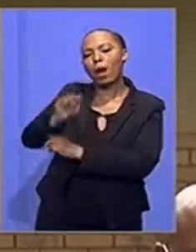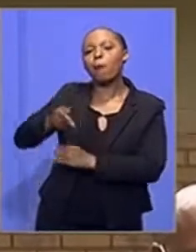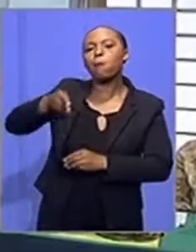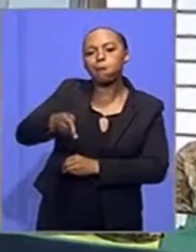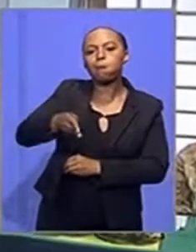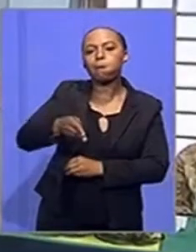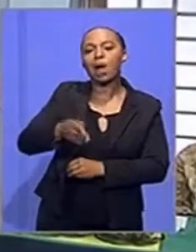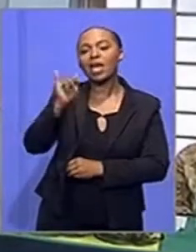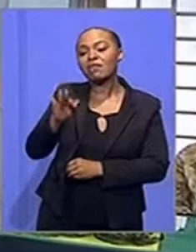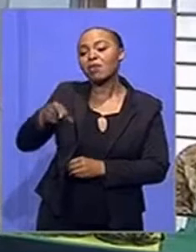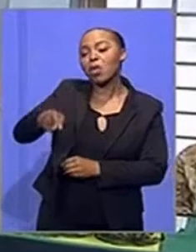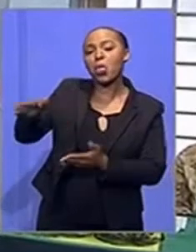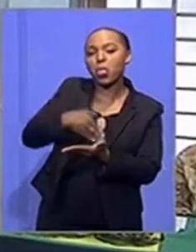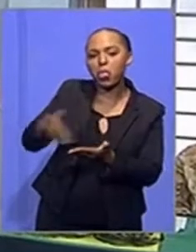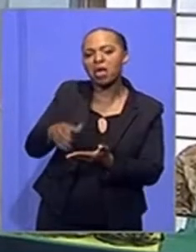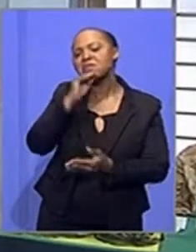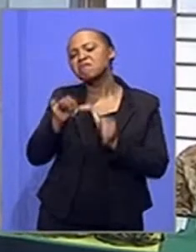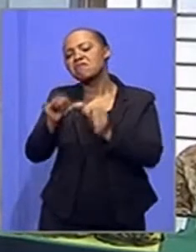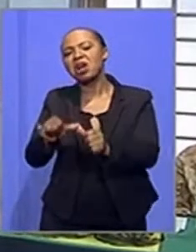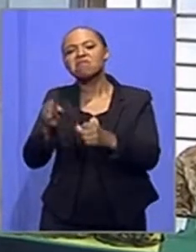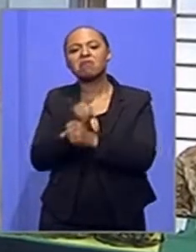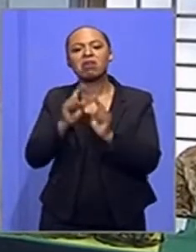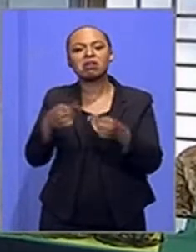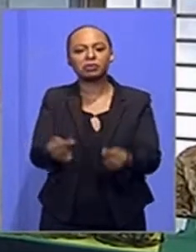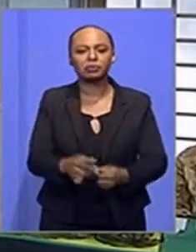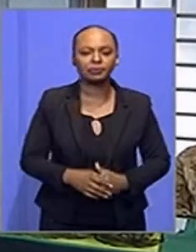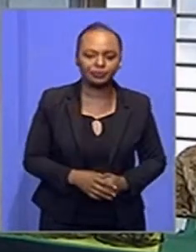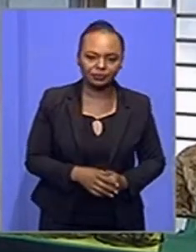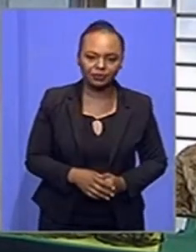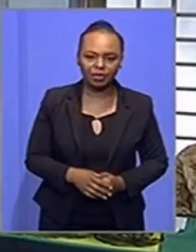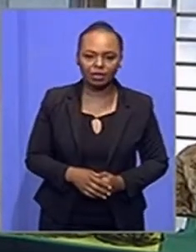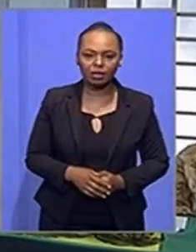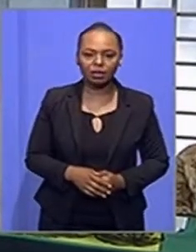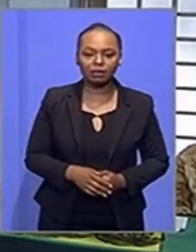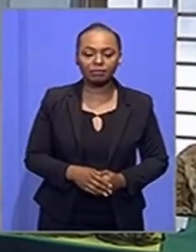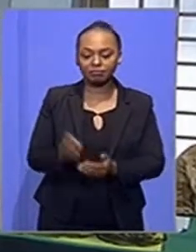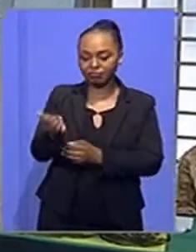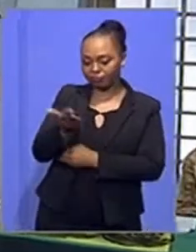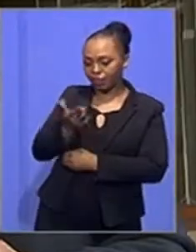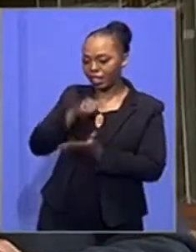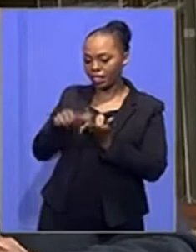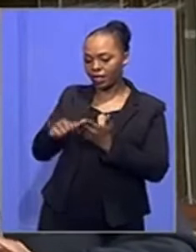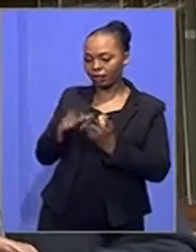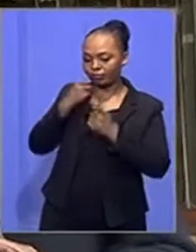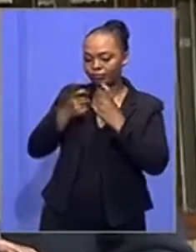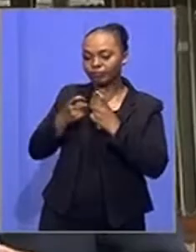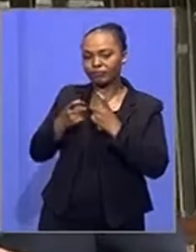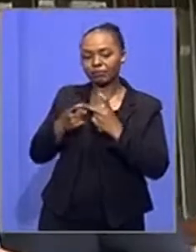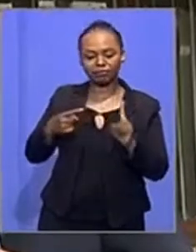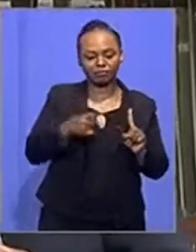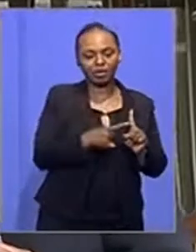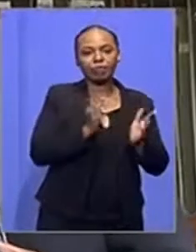Mahumapelo. Fane amogela lekwalo la dingongorego mo boemong ba boeteledipele jwa bosetšhaba. Magashule o ne a